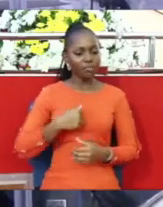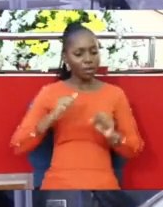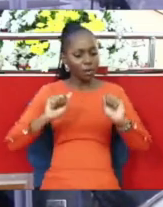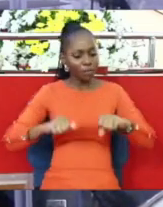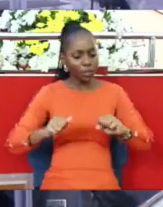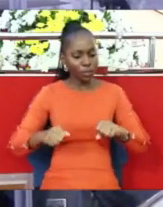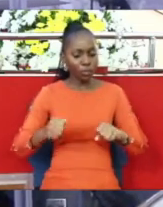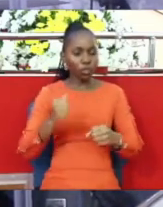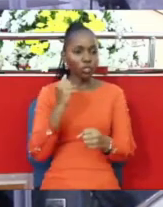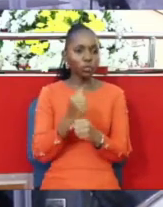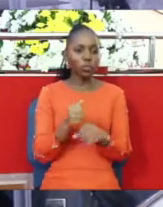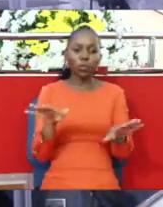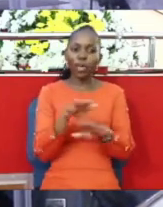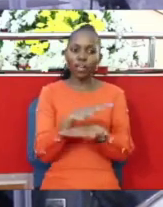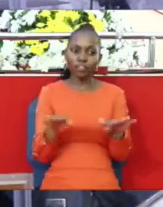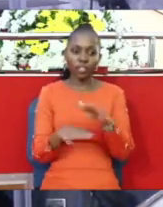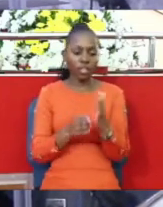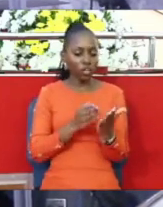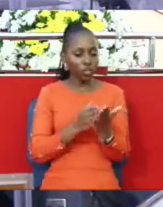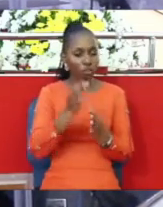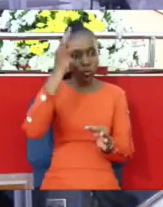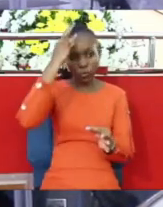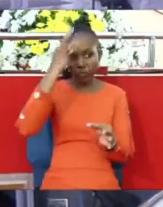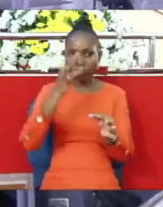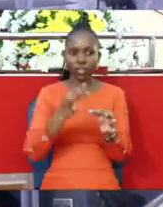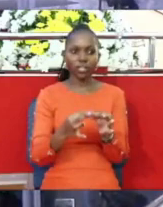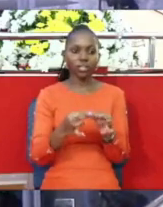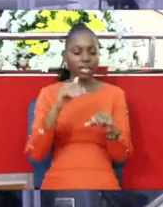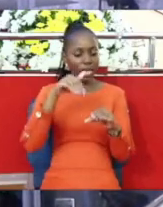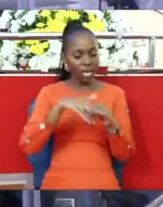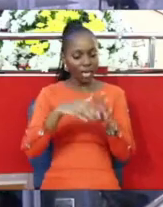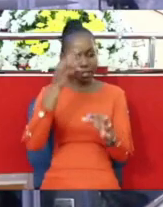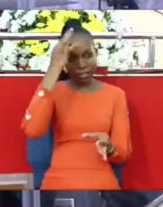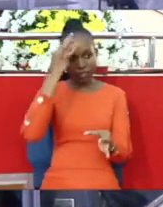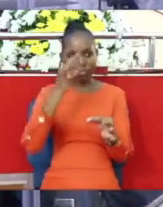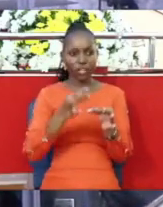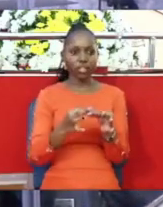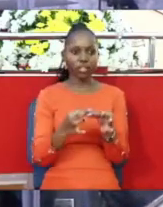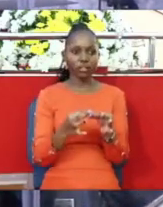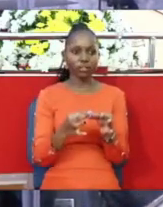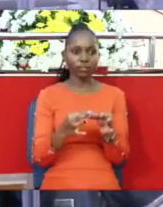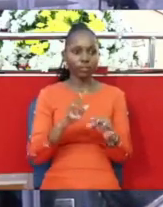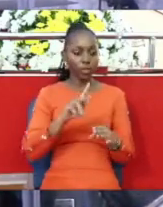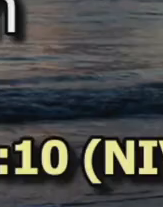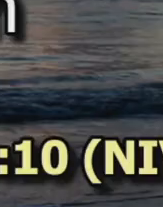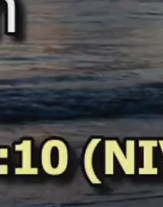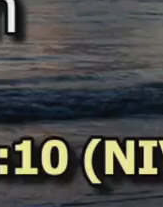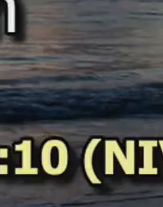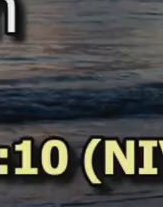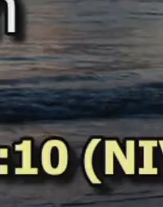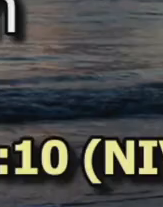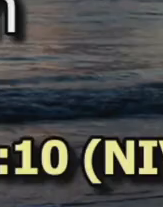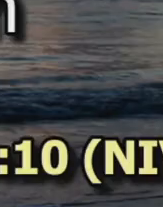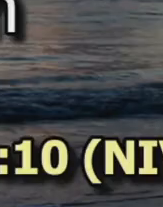fanya yote. By faith and in faith. Kwa imani na ndani ya imani. Proverbs 18 verse 10. Mithali 18 mstari